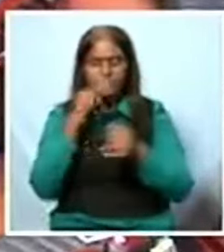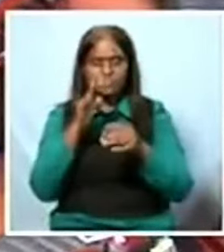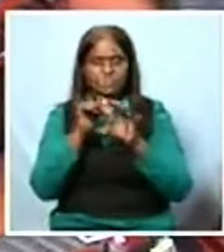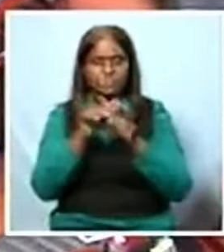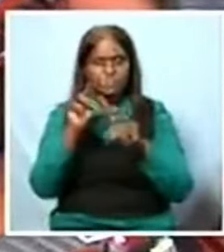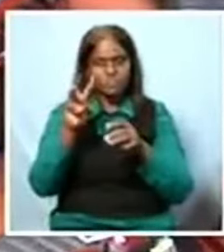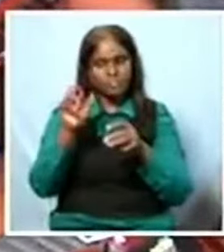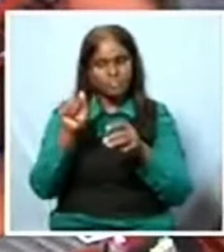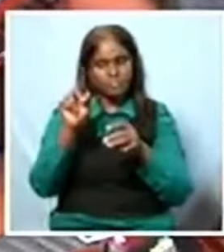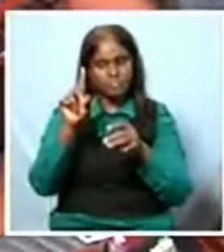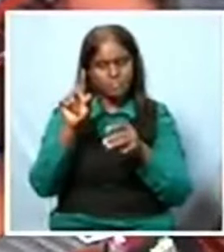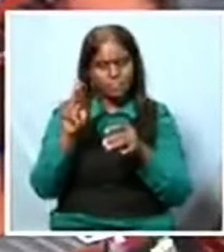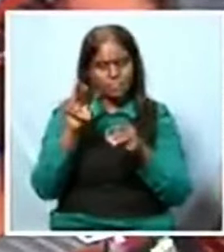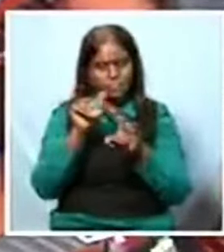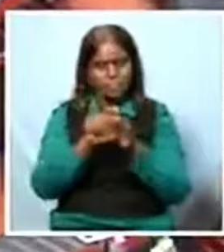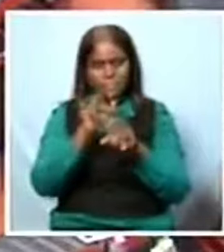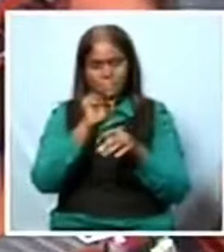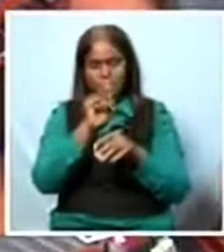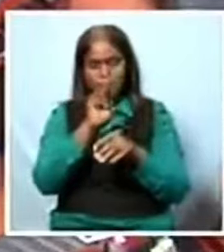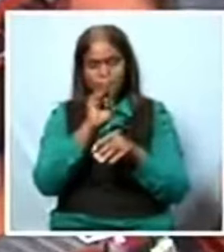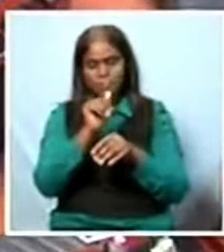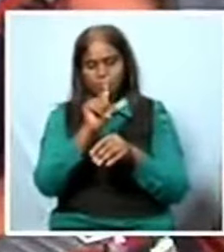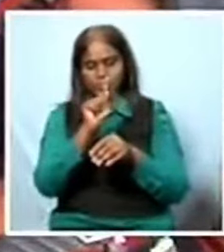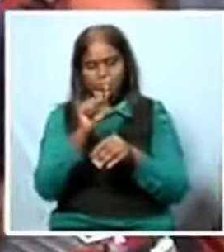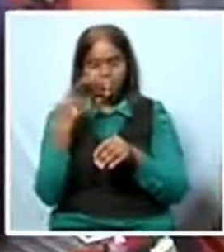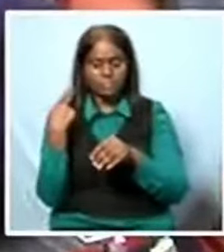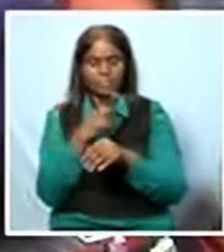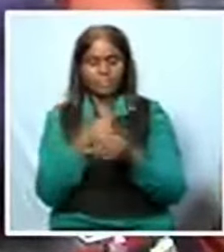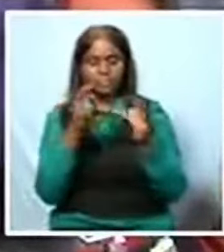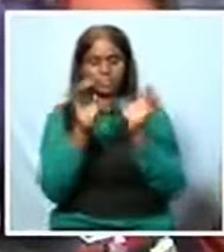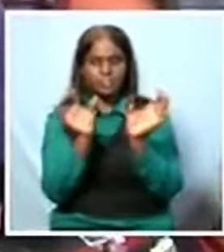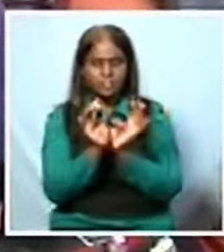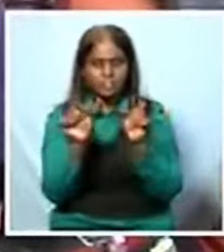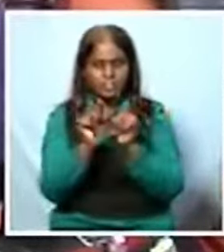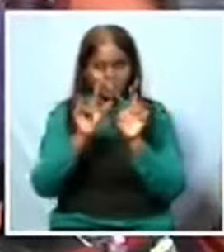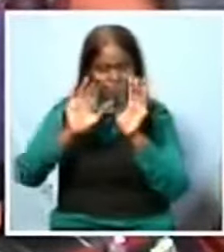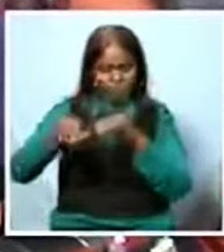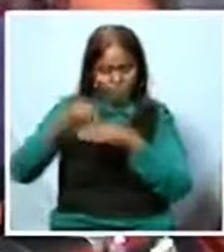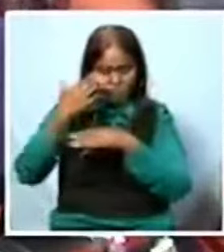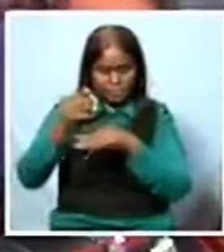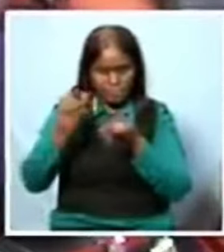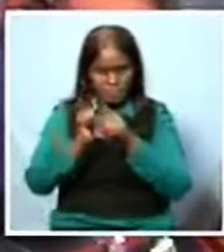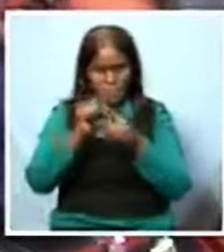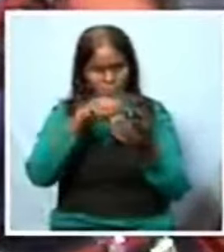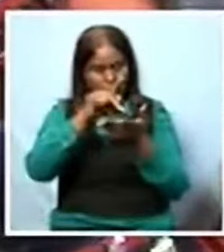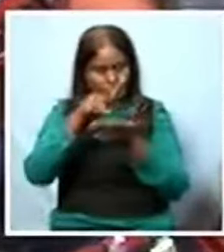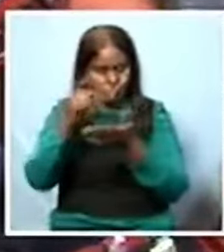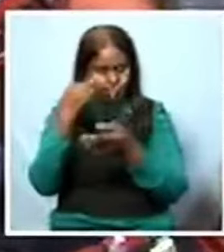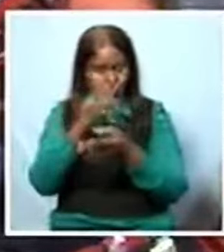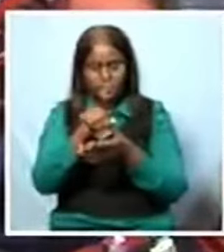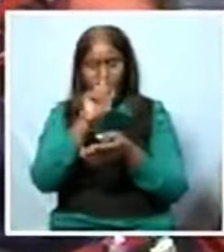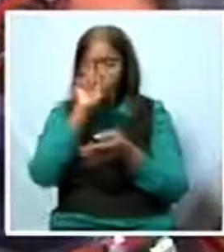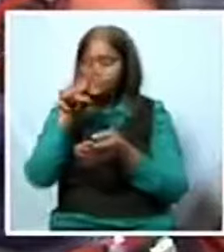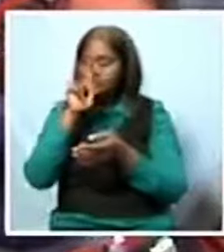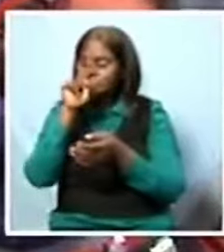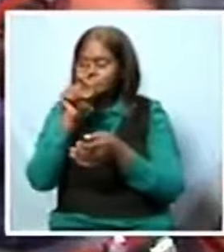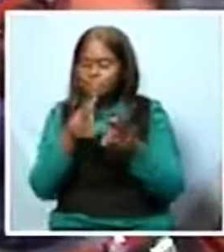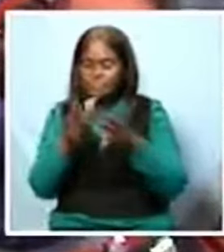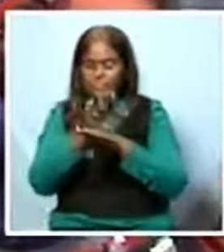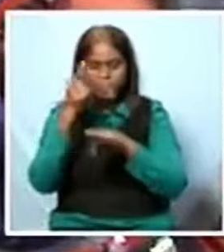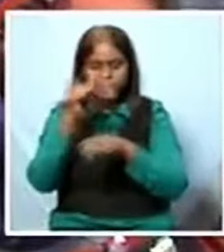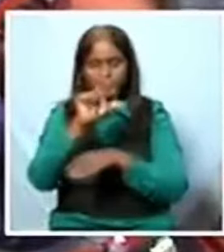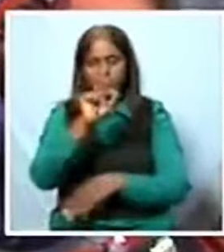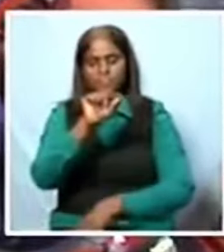following wards in Mbawala Parliamentary constituency were left out on the payment of insurance cover for